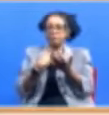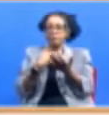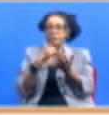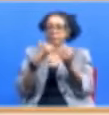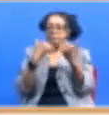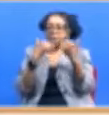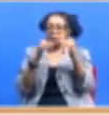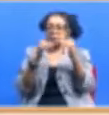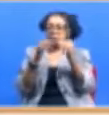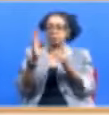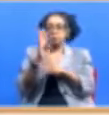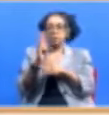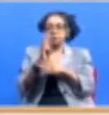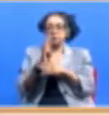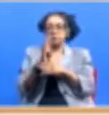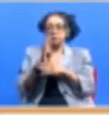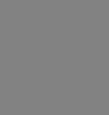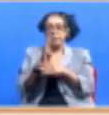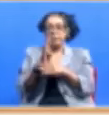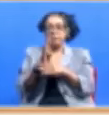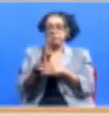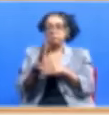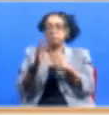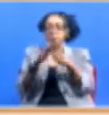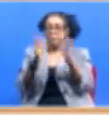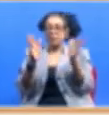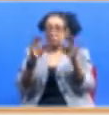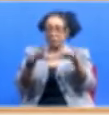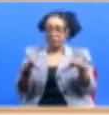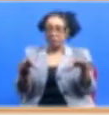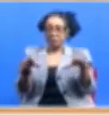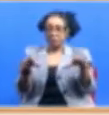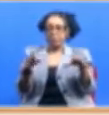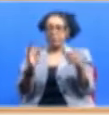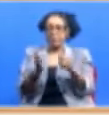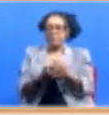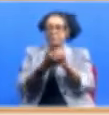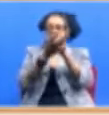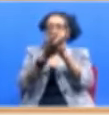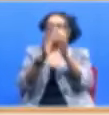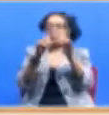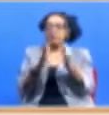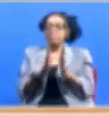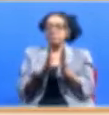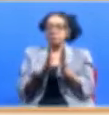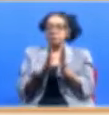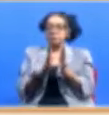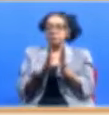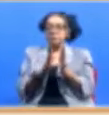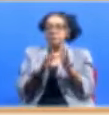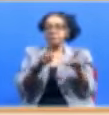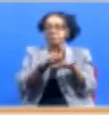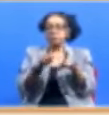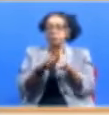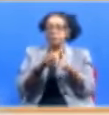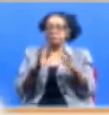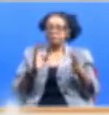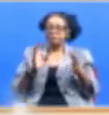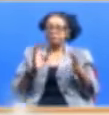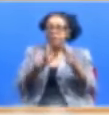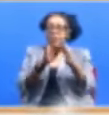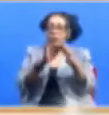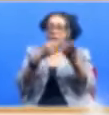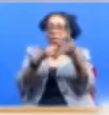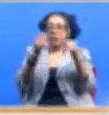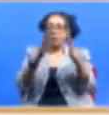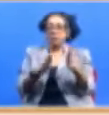to minimize the bureaucracy, open up the market, facilitate the farmers and the buyers so that we